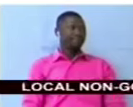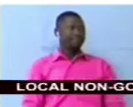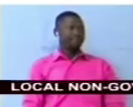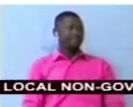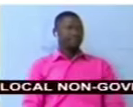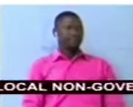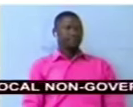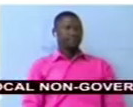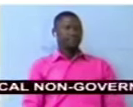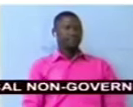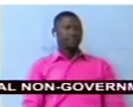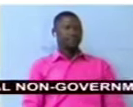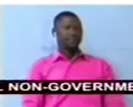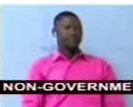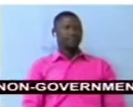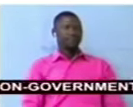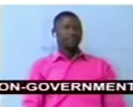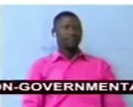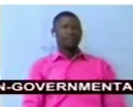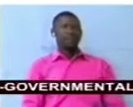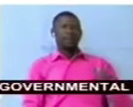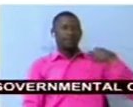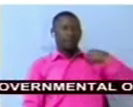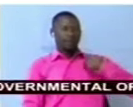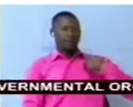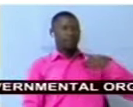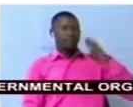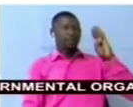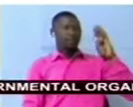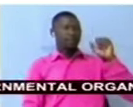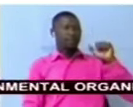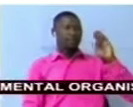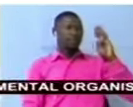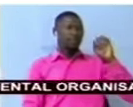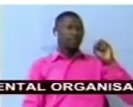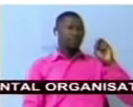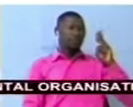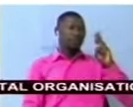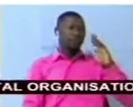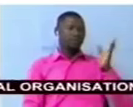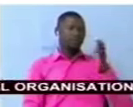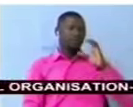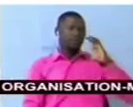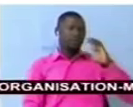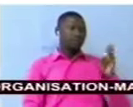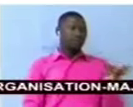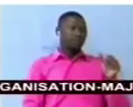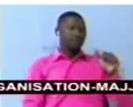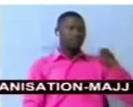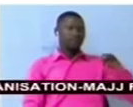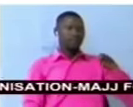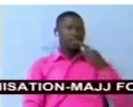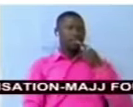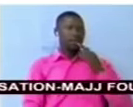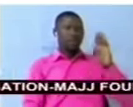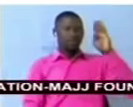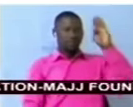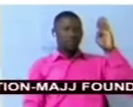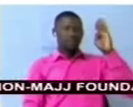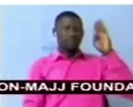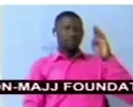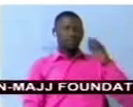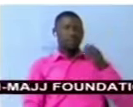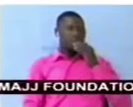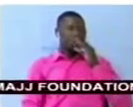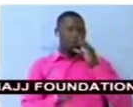Hi, Babu Cham. Man, Babu Cham. Man, Babu Cham. Do swear it. Ange watne. Ange watne. I'll speak the truth.